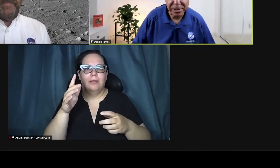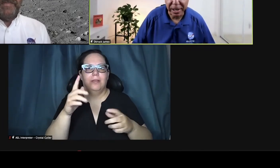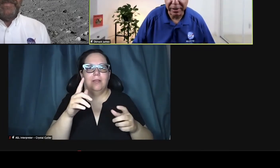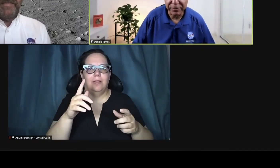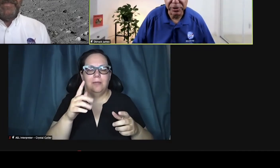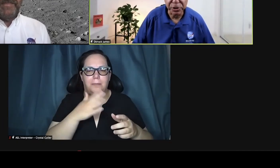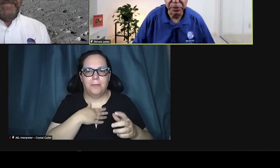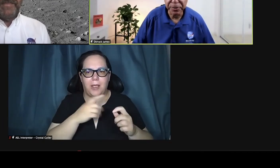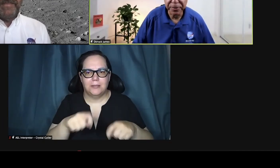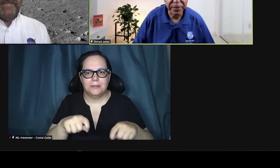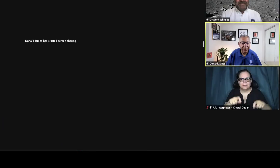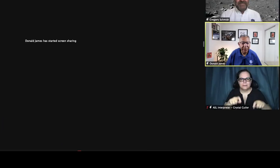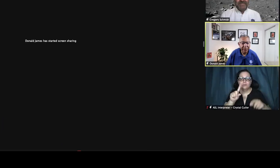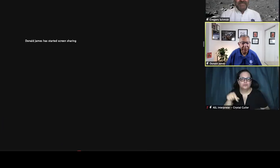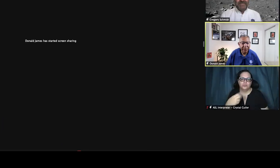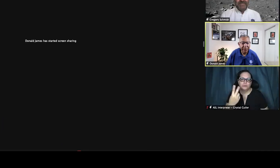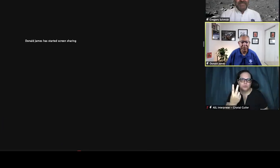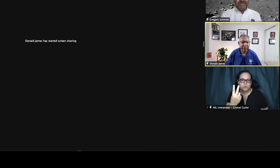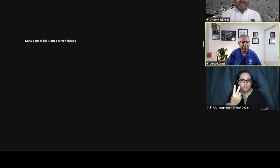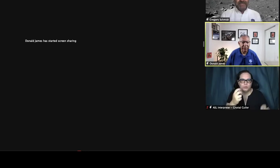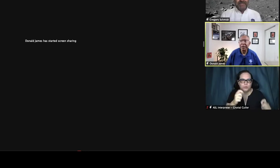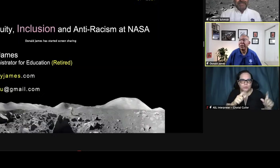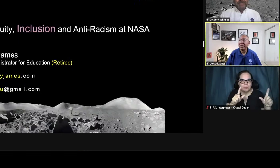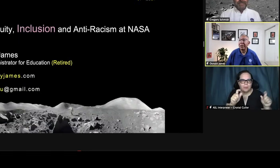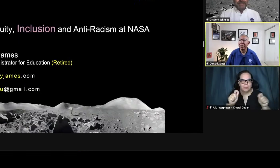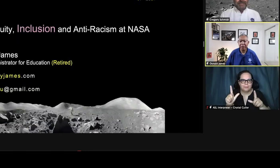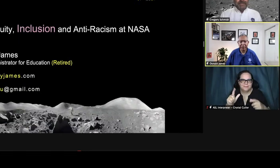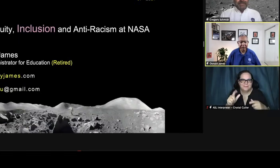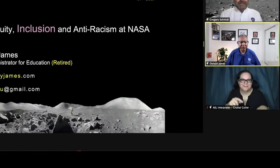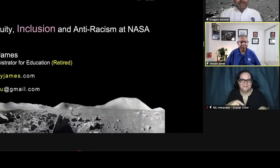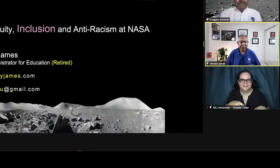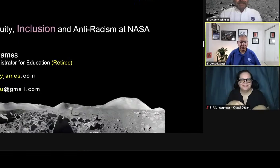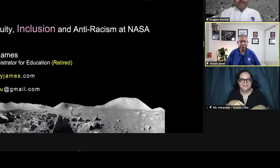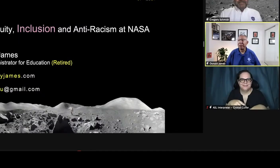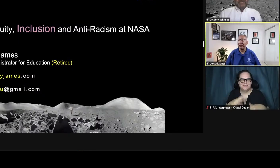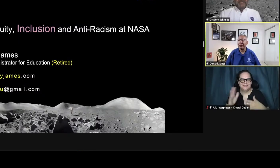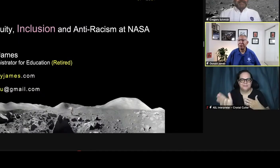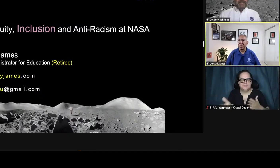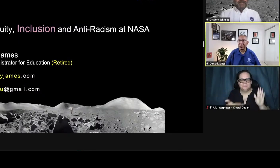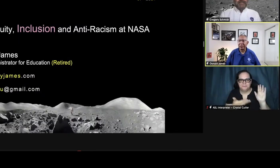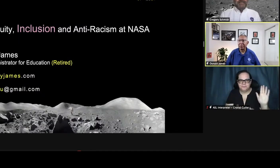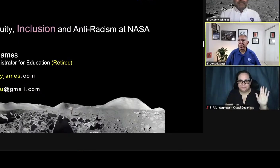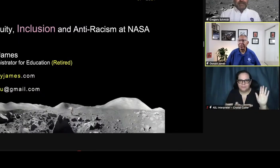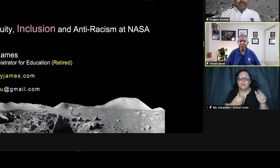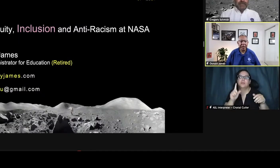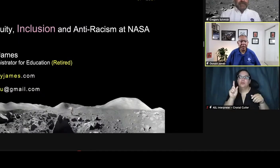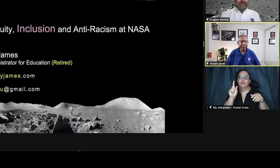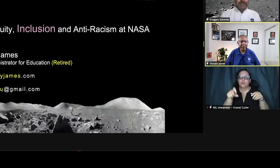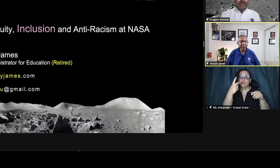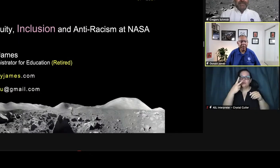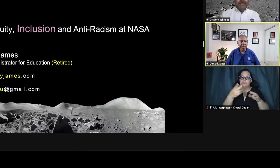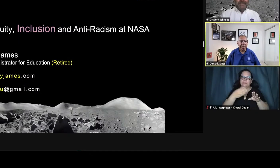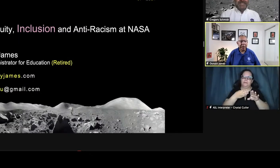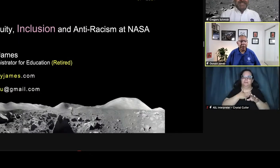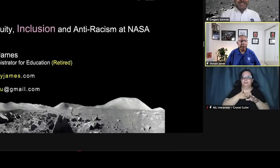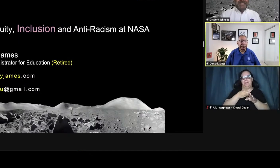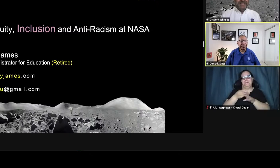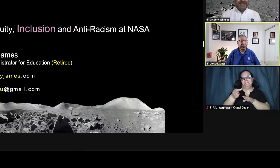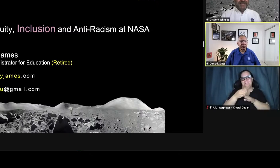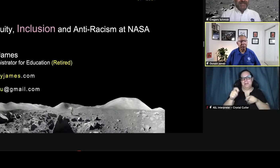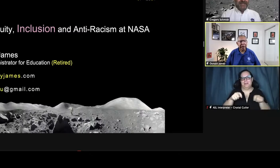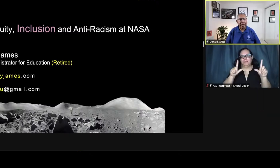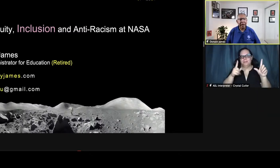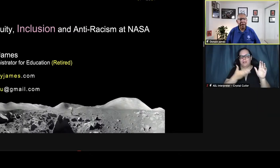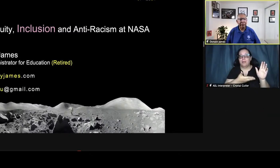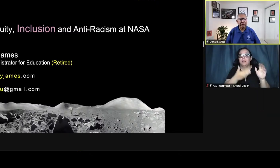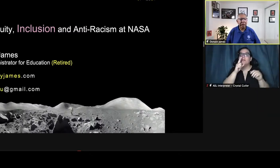I just have two. Sure. Okay, so you should be seeing the main slide there.